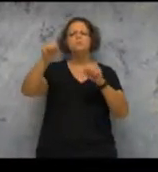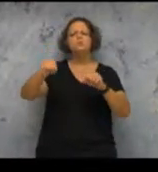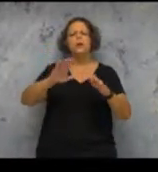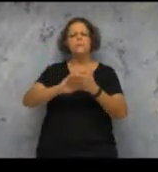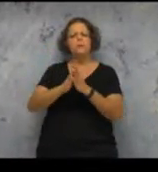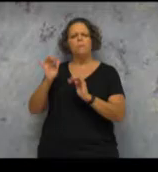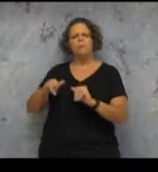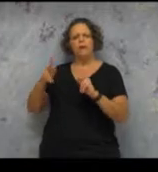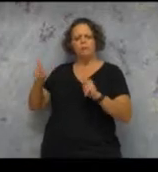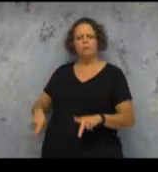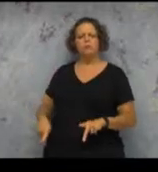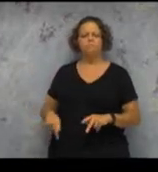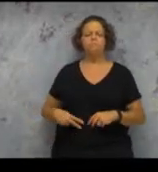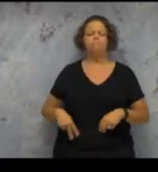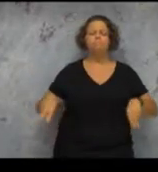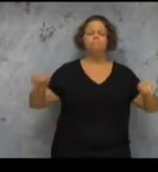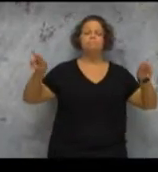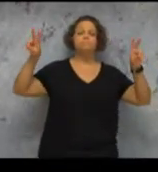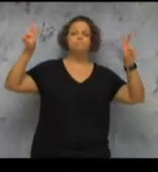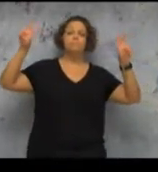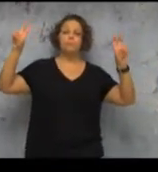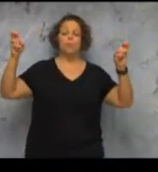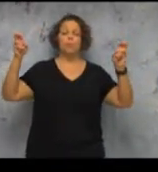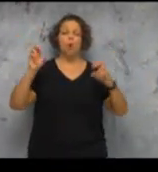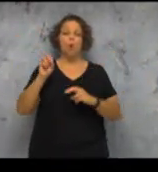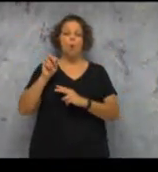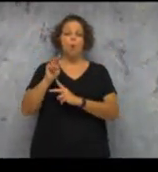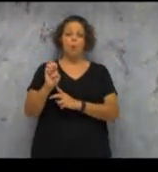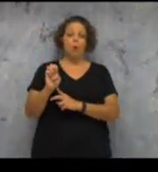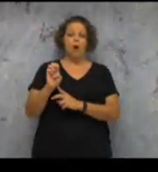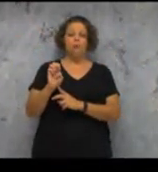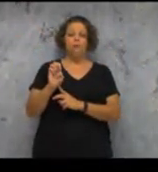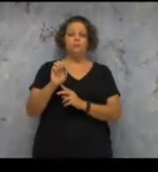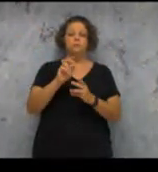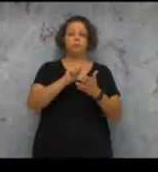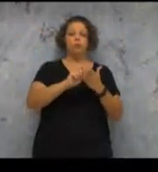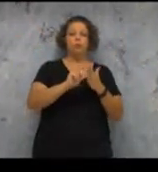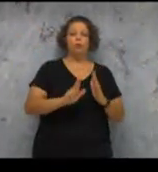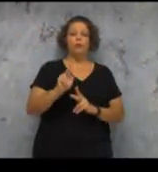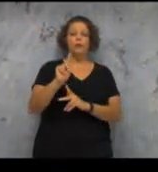person. One by Catherine Otashi.